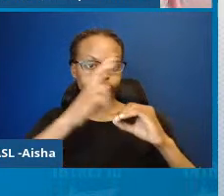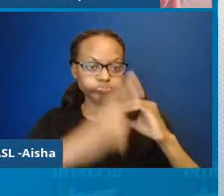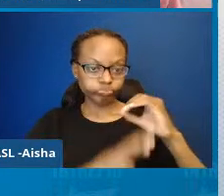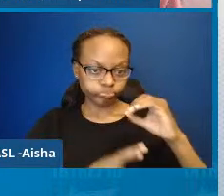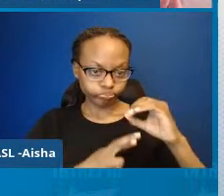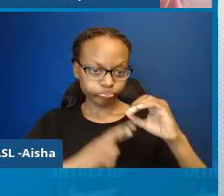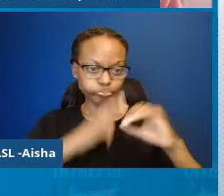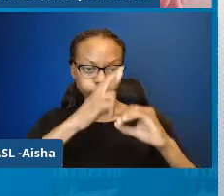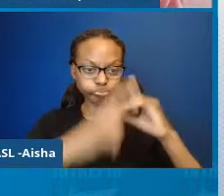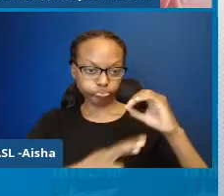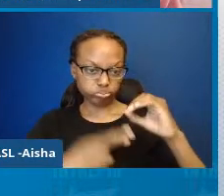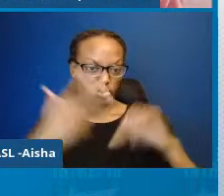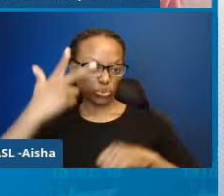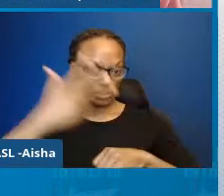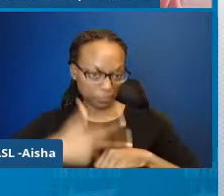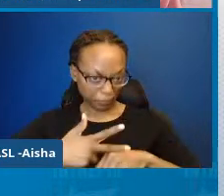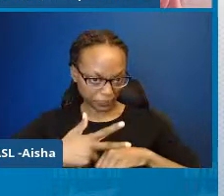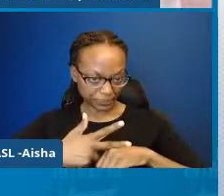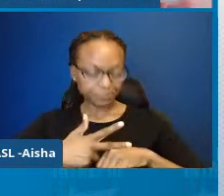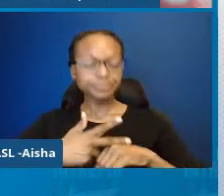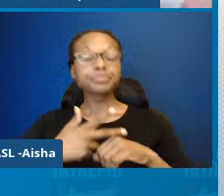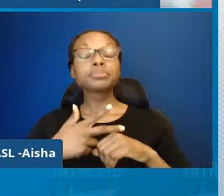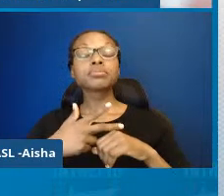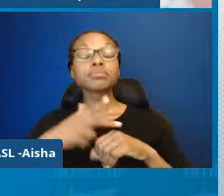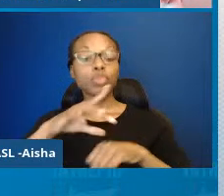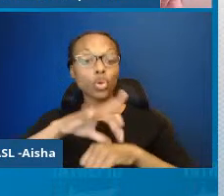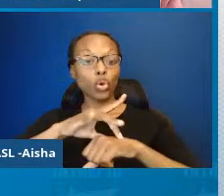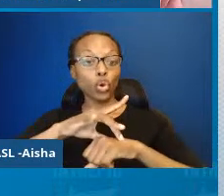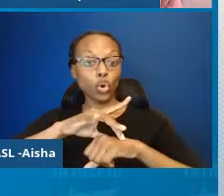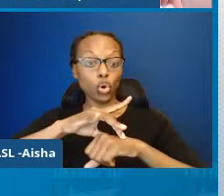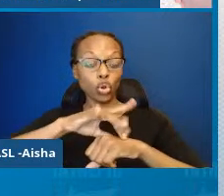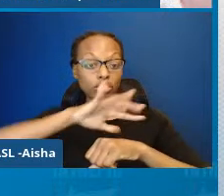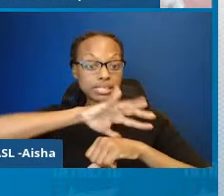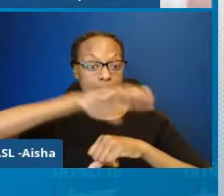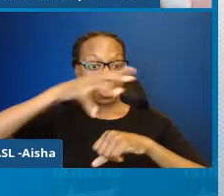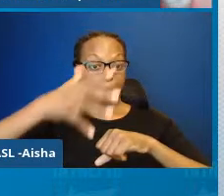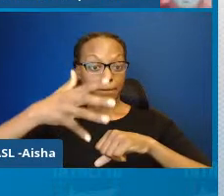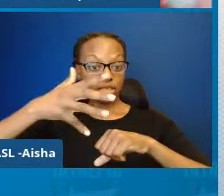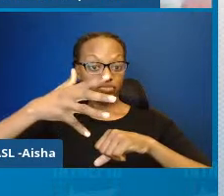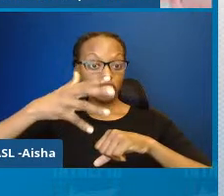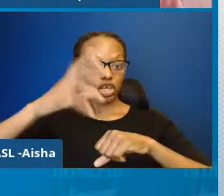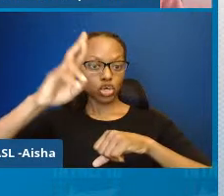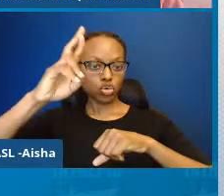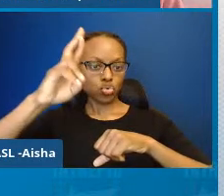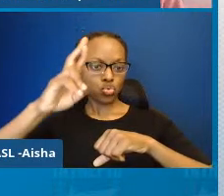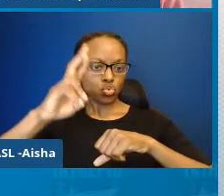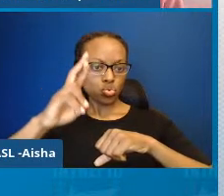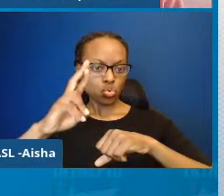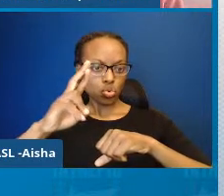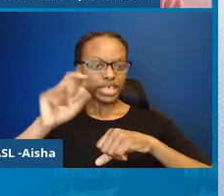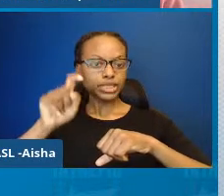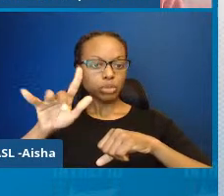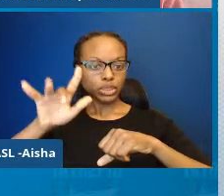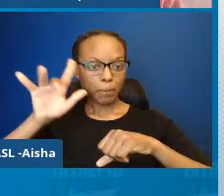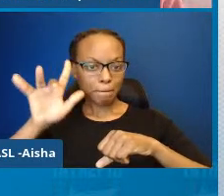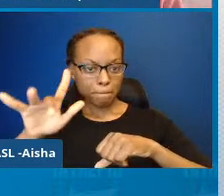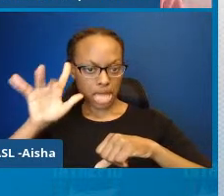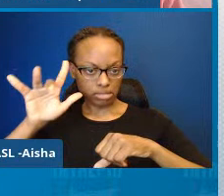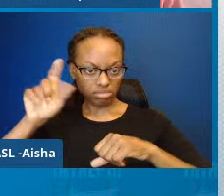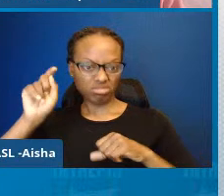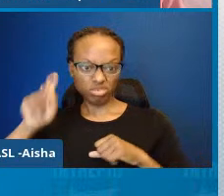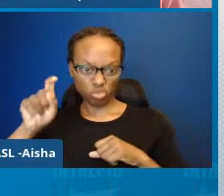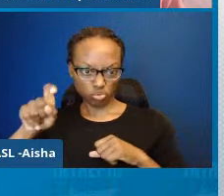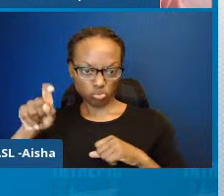re-entry to Earth's atmosphere, he was to hit a button. And he was a few seconds too late in pushing that